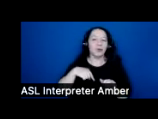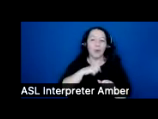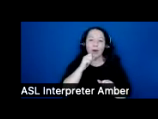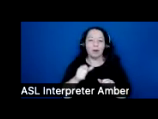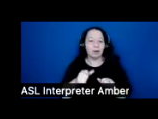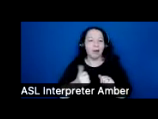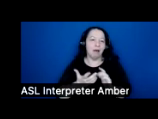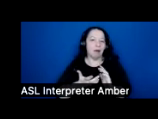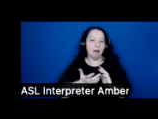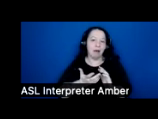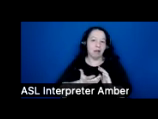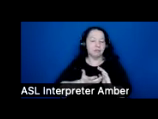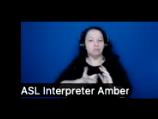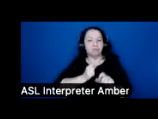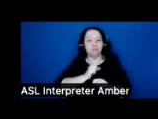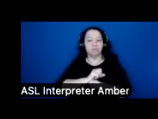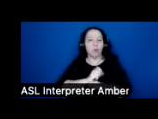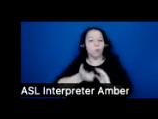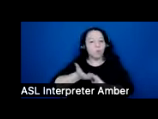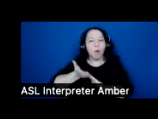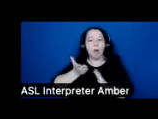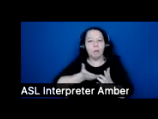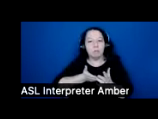by perfectionism.